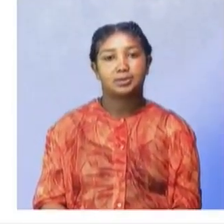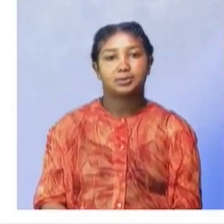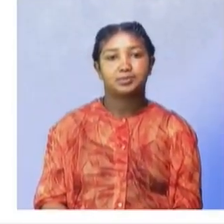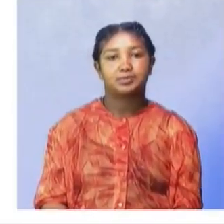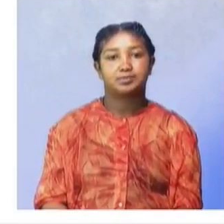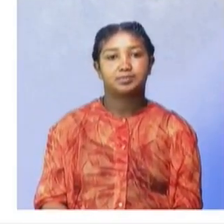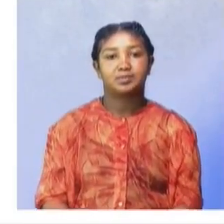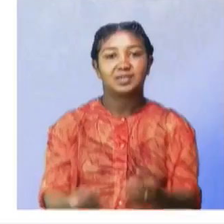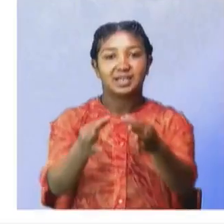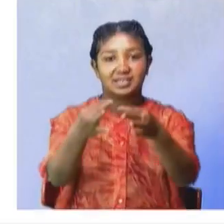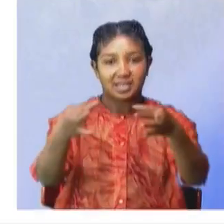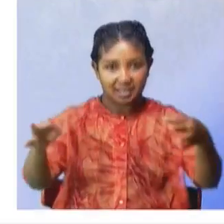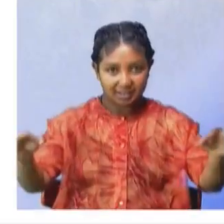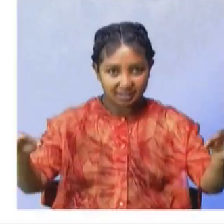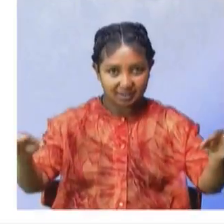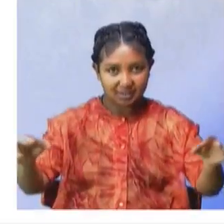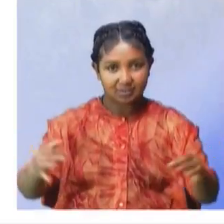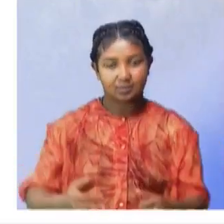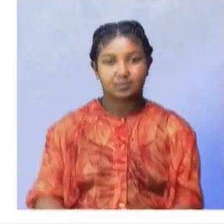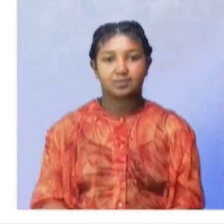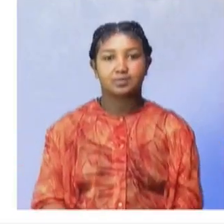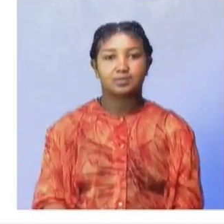sentences